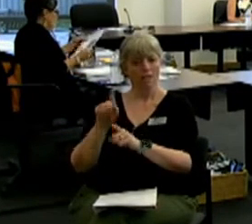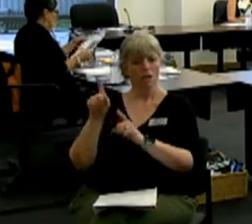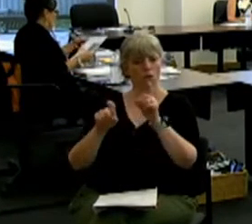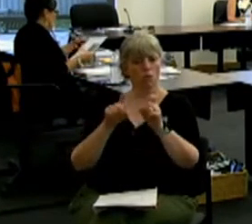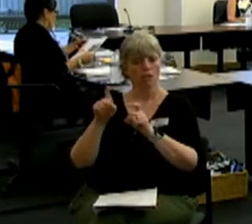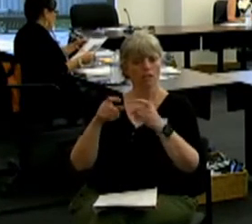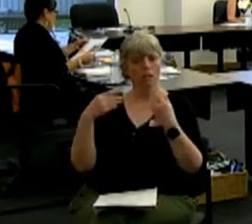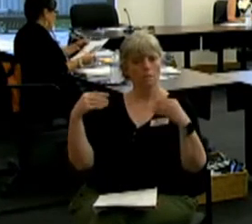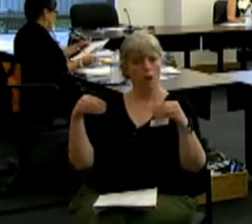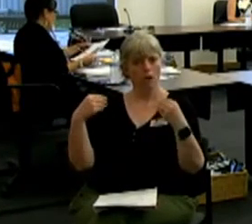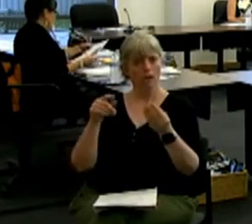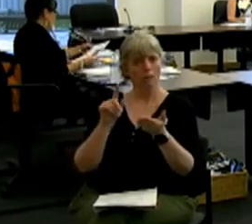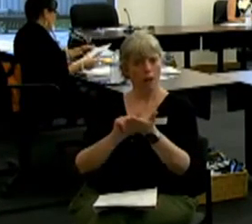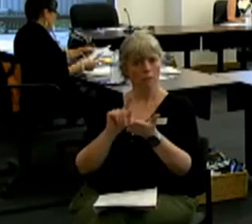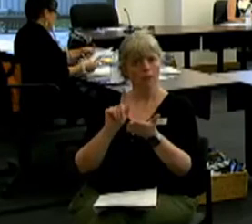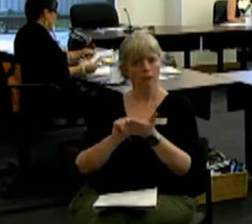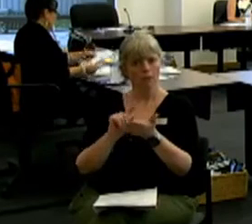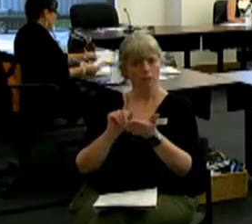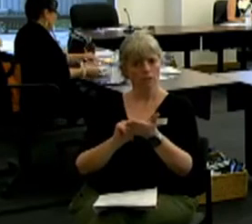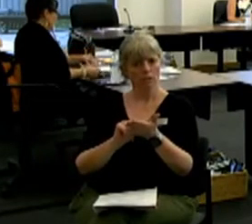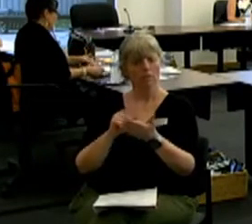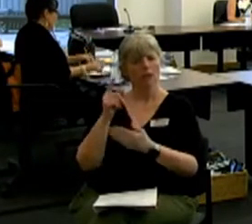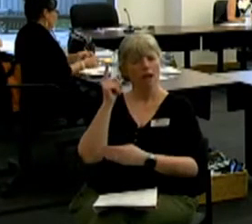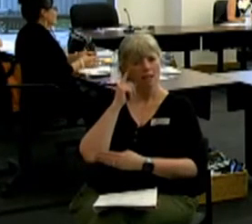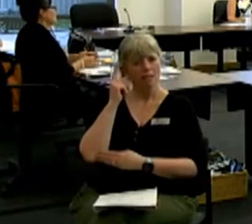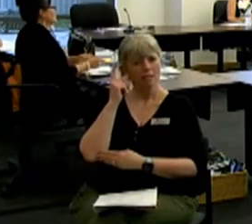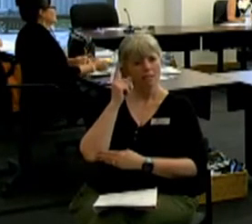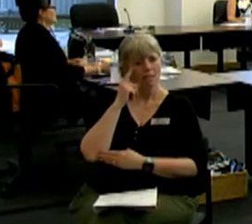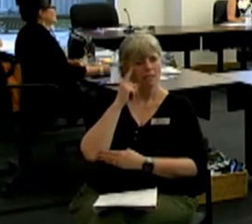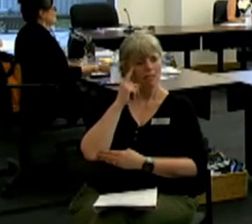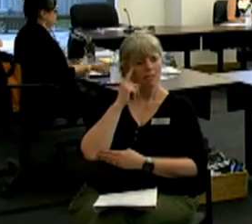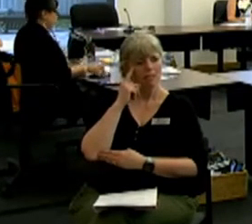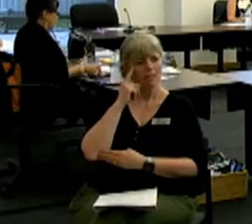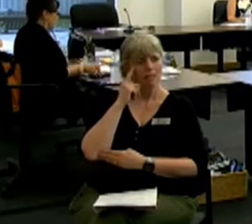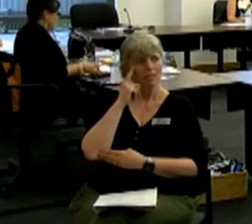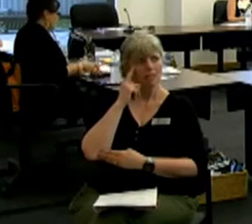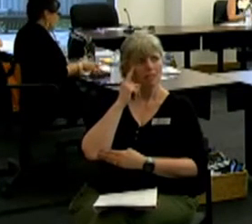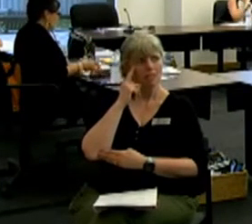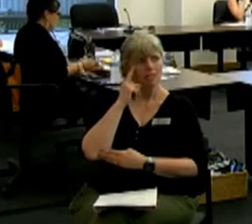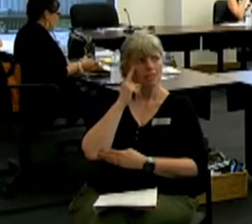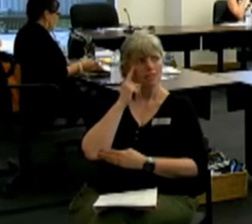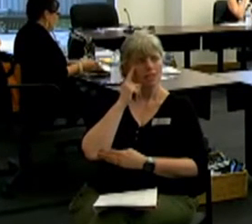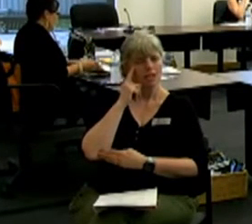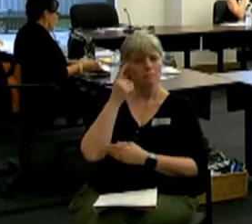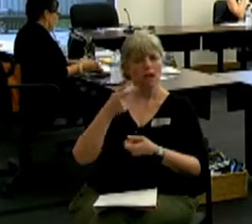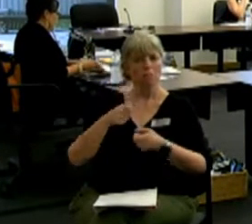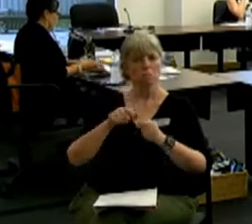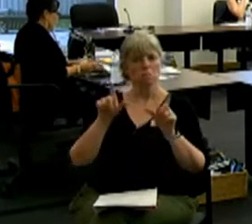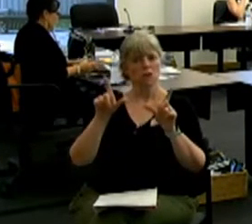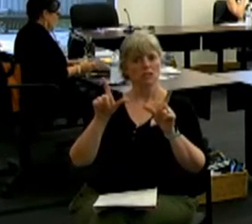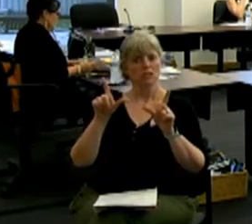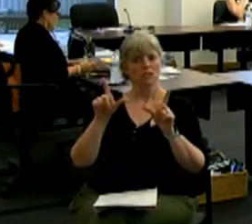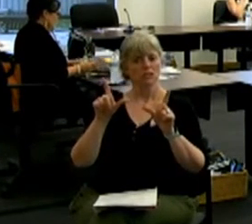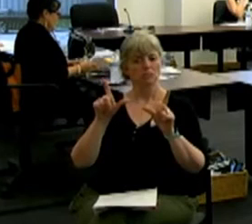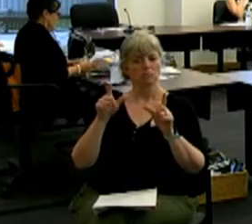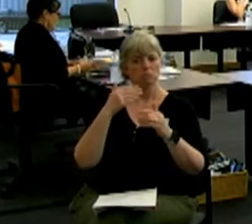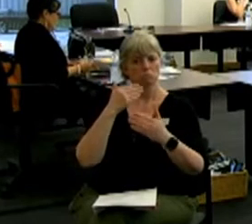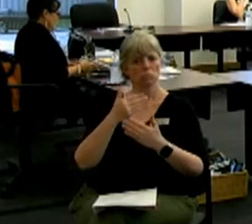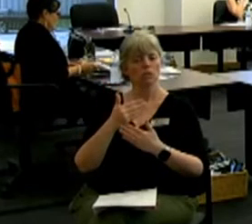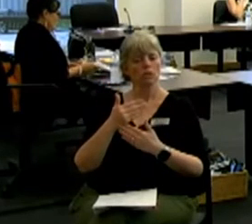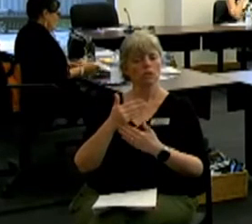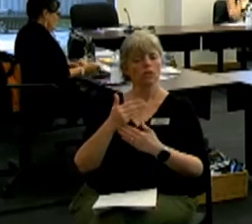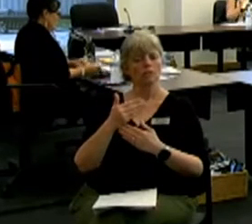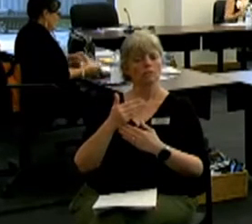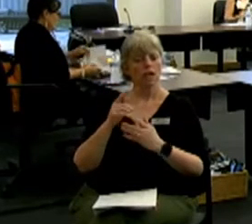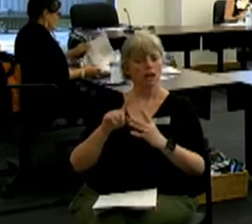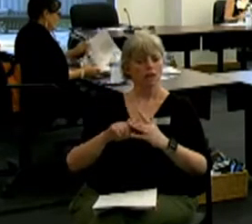questions on some marketing applications that I think came up the last workshop, so I'll address that as well. So thank you. I'll go ahead